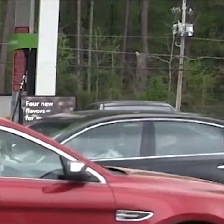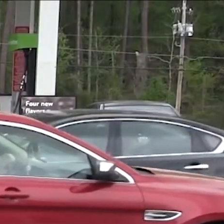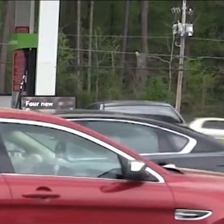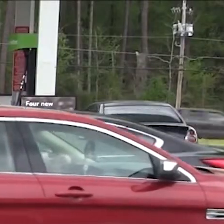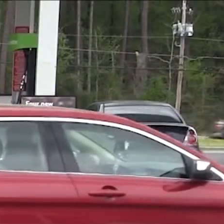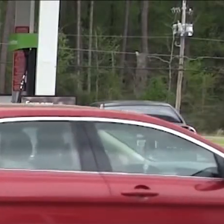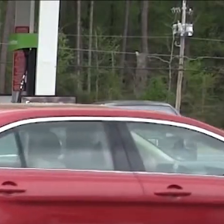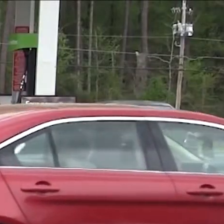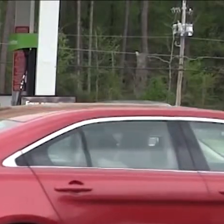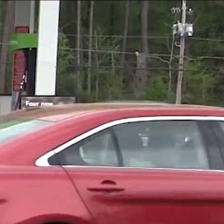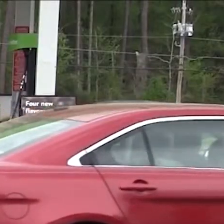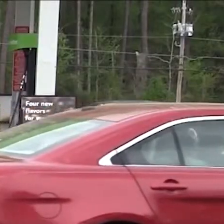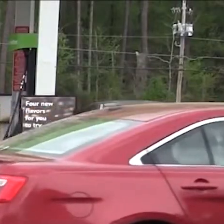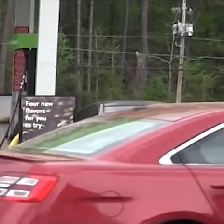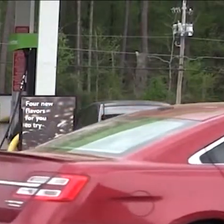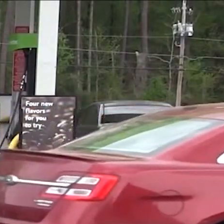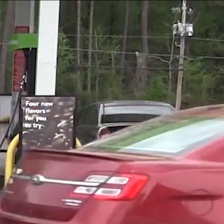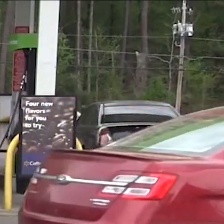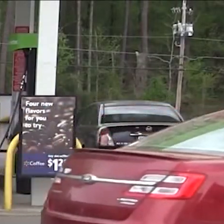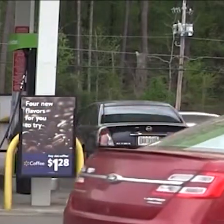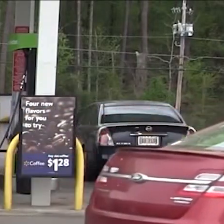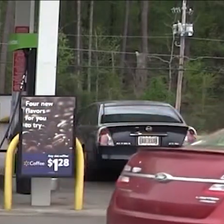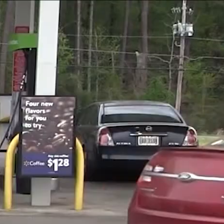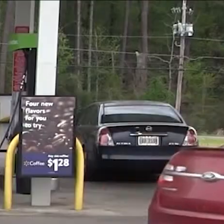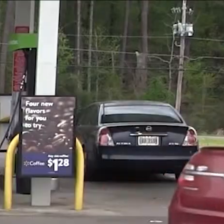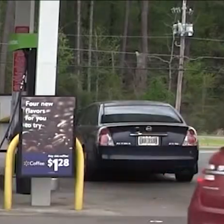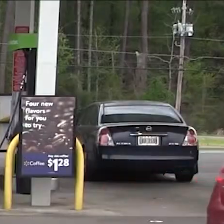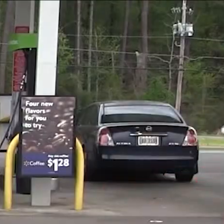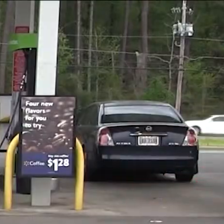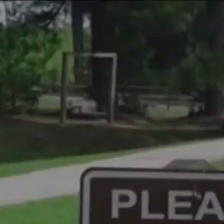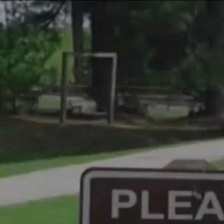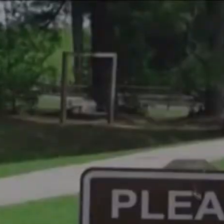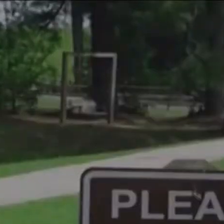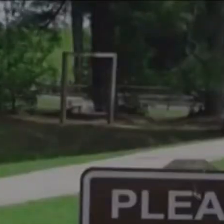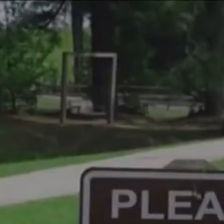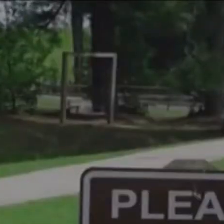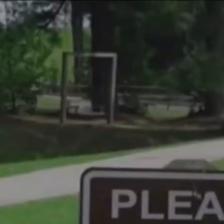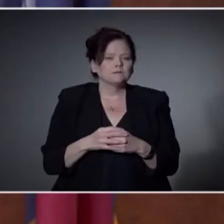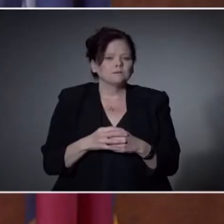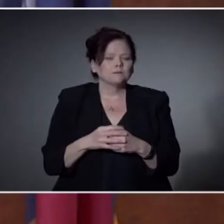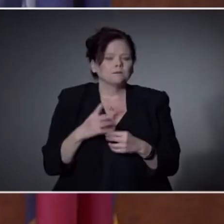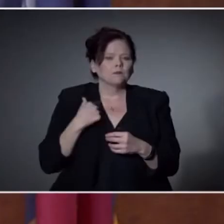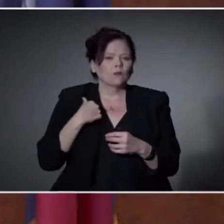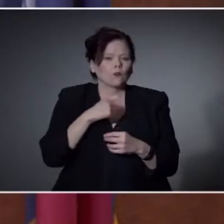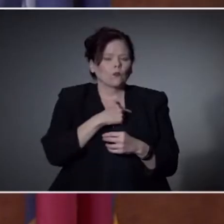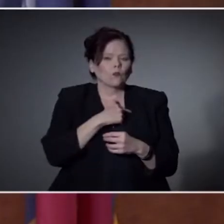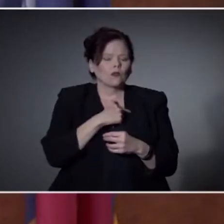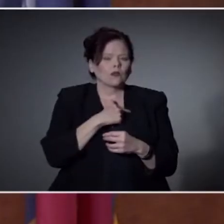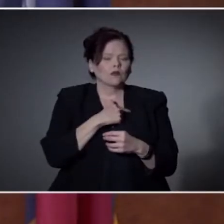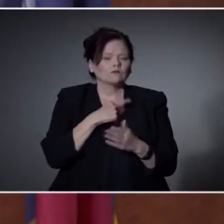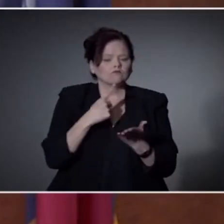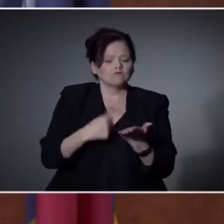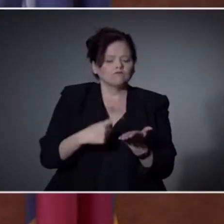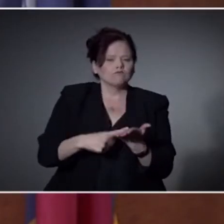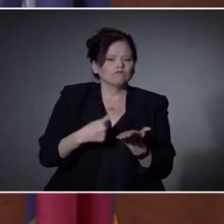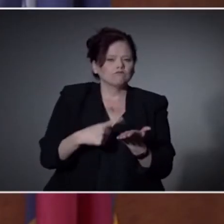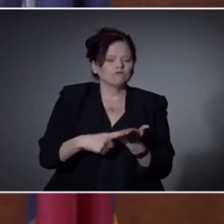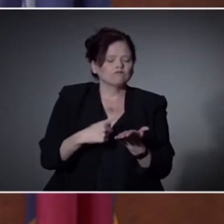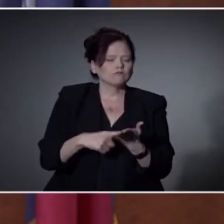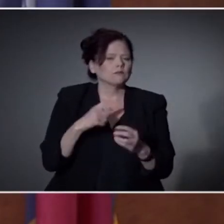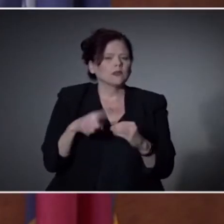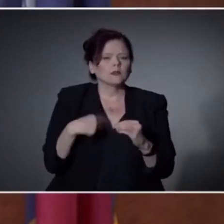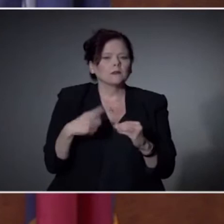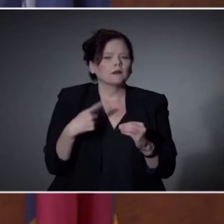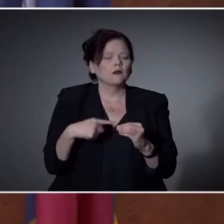Mississippi State Department of Health, Reeves says a new executive order is in the works. We are in conversations as to what